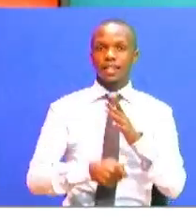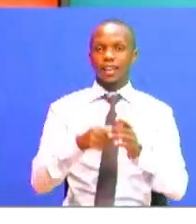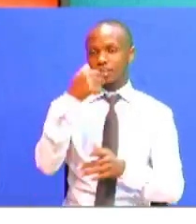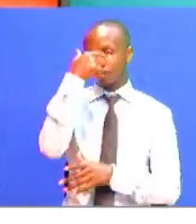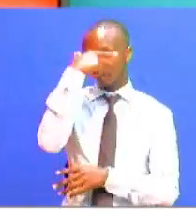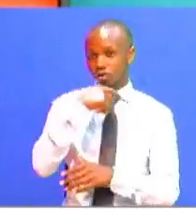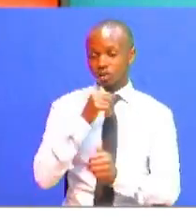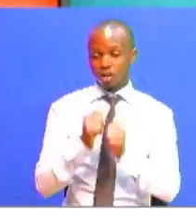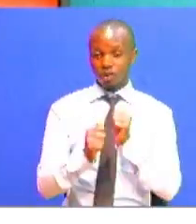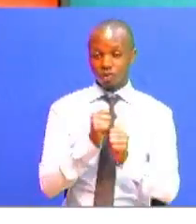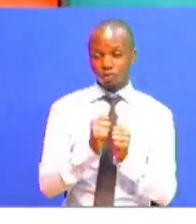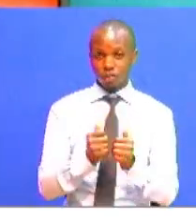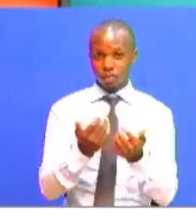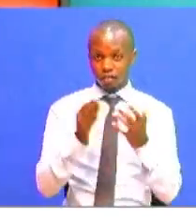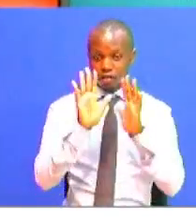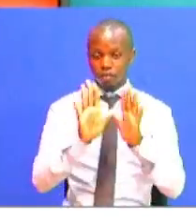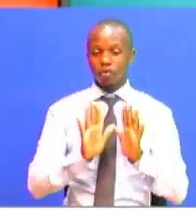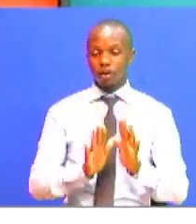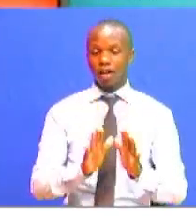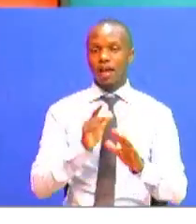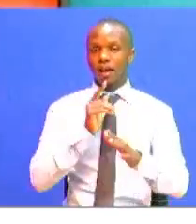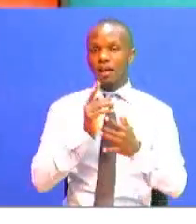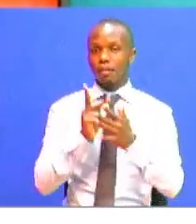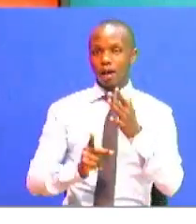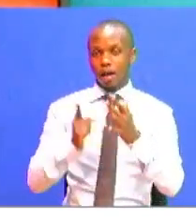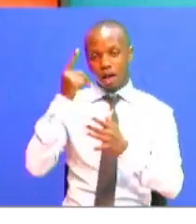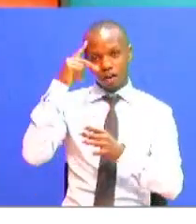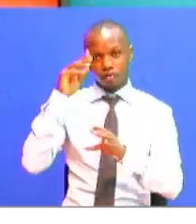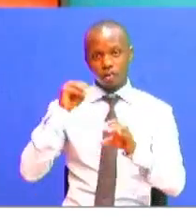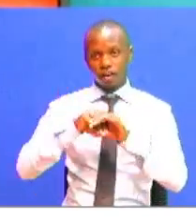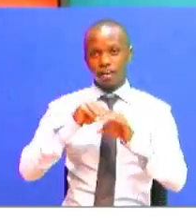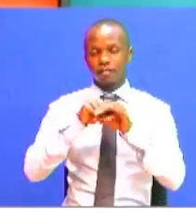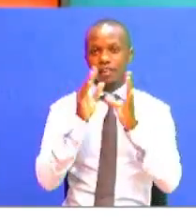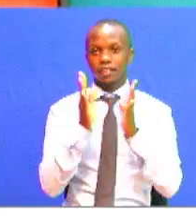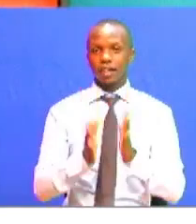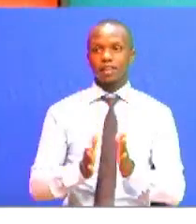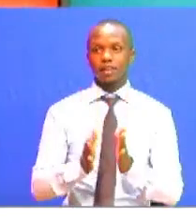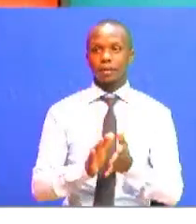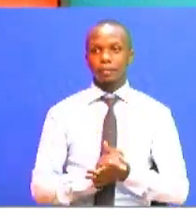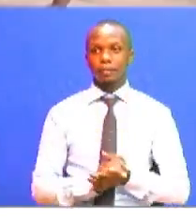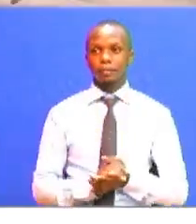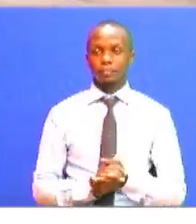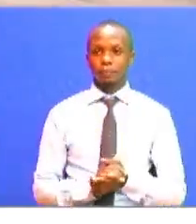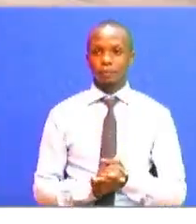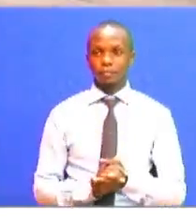which is an important factor for investors. Here is more on the same.